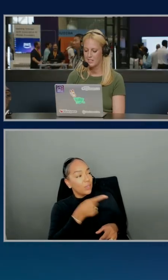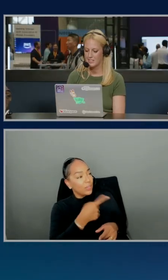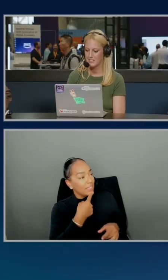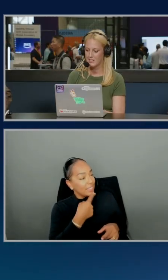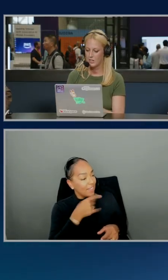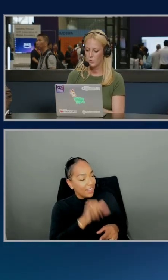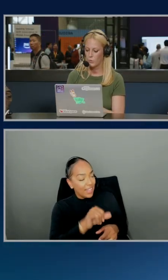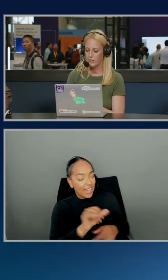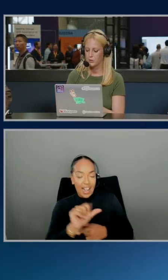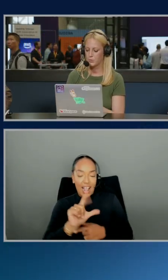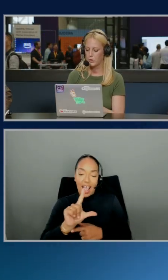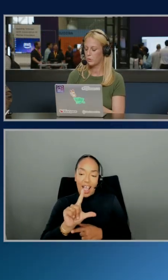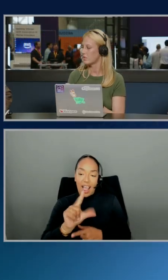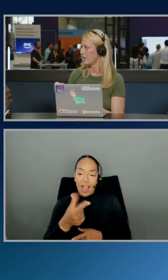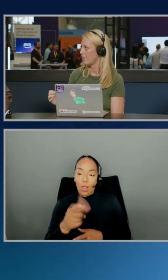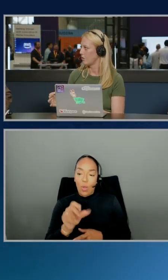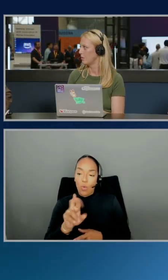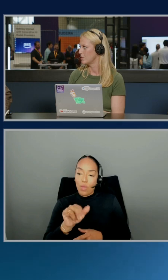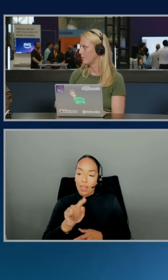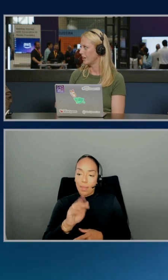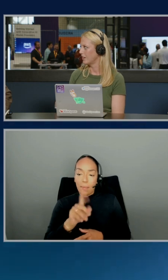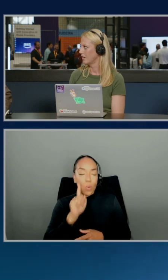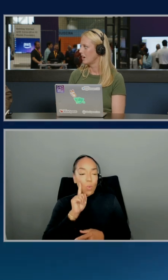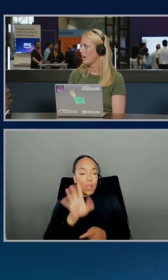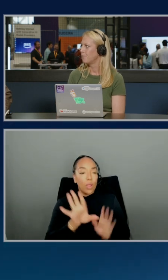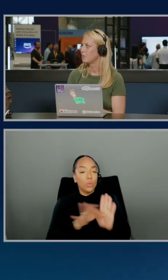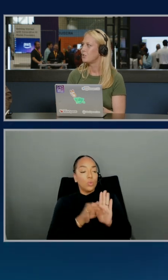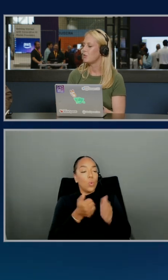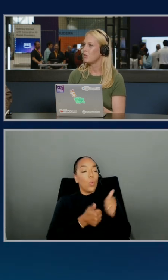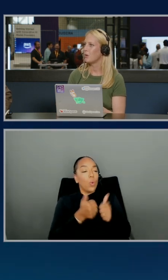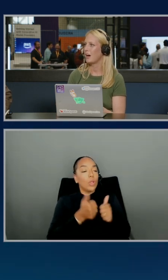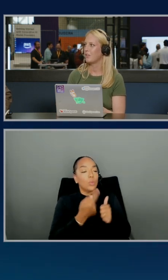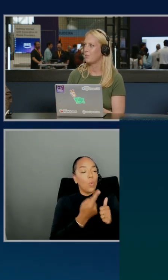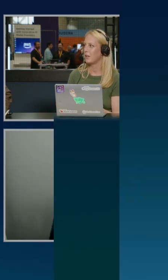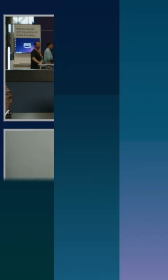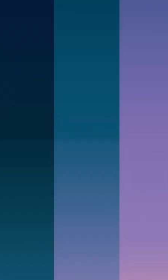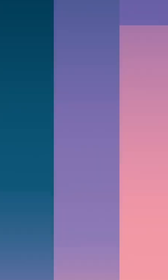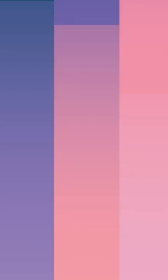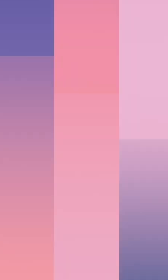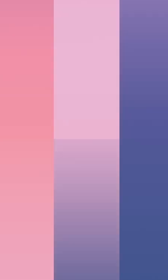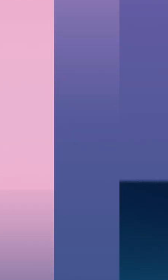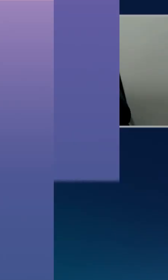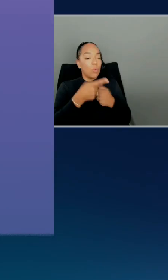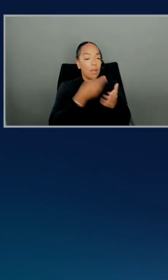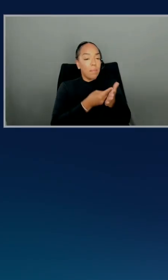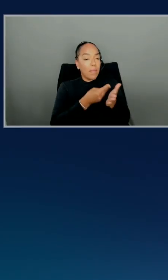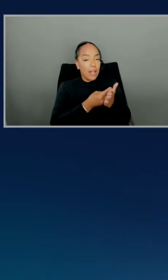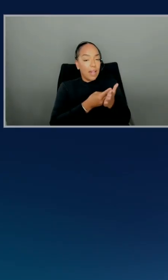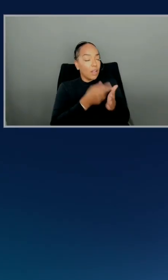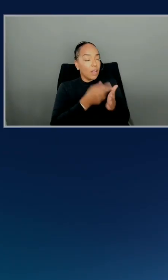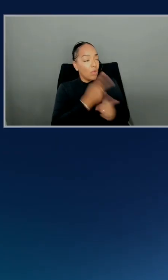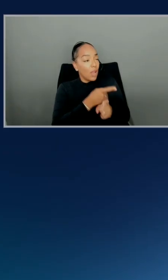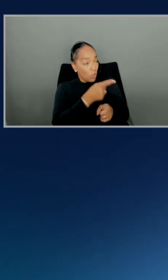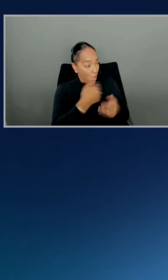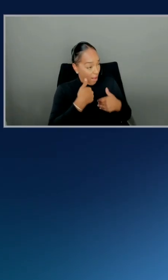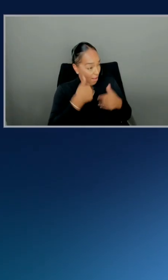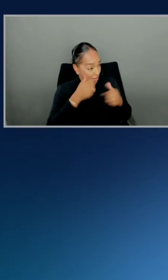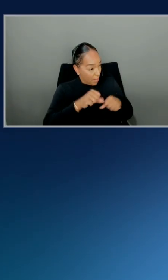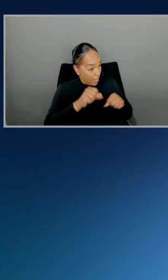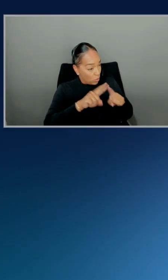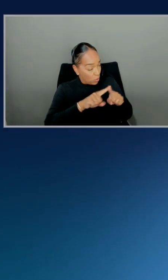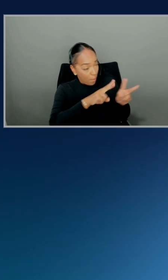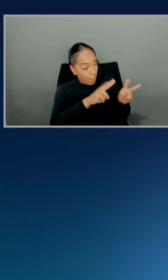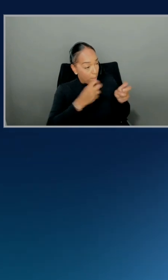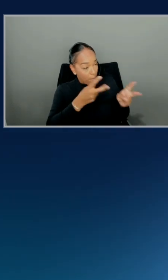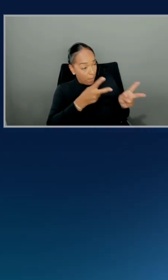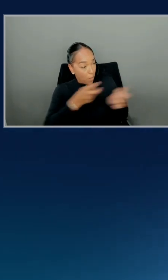chooses which one will save you the most money. Do you have the ability to pull different levers to maybe make it